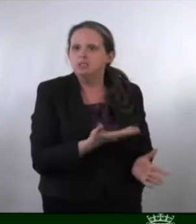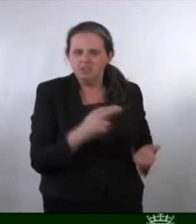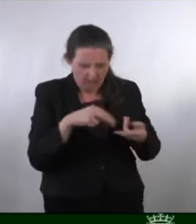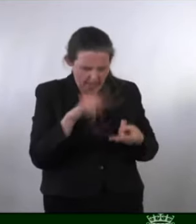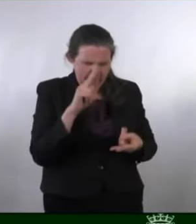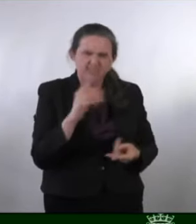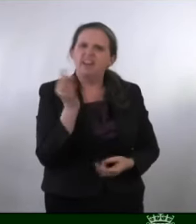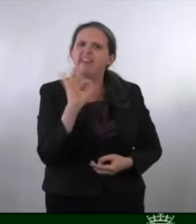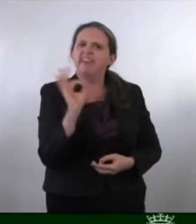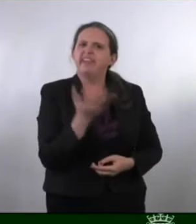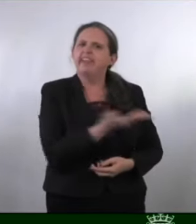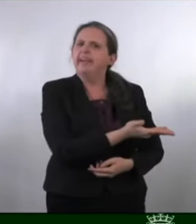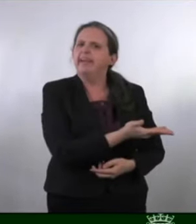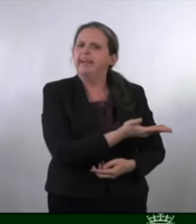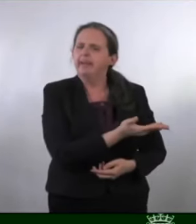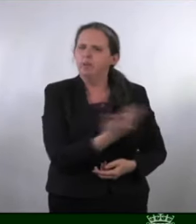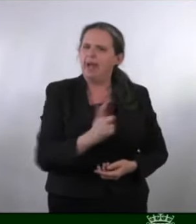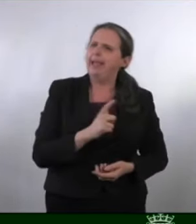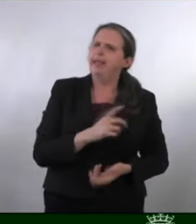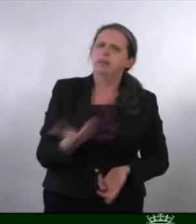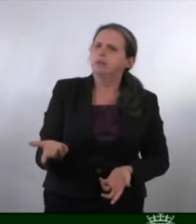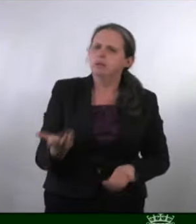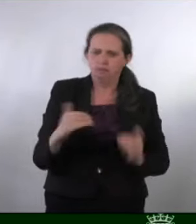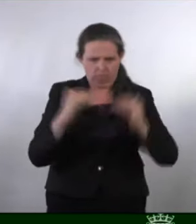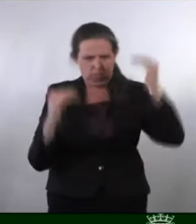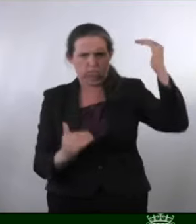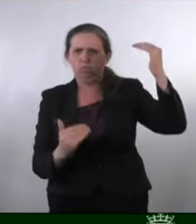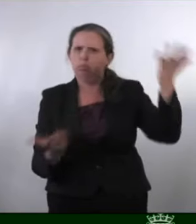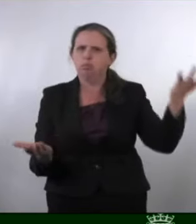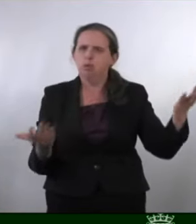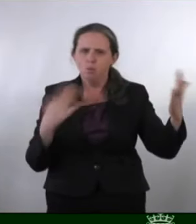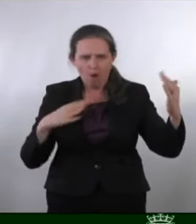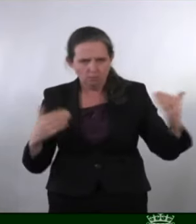can we have this injustice rectified going forward?